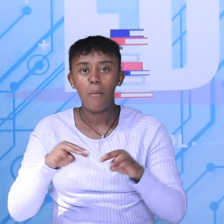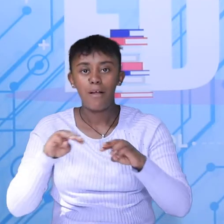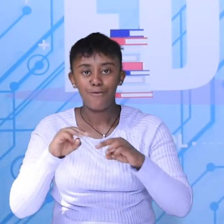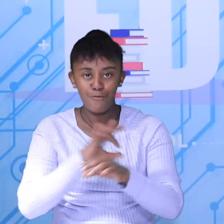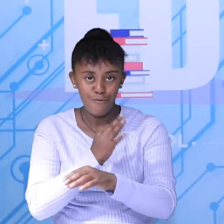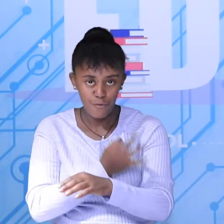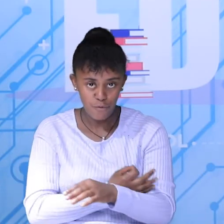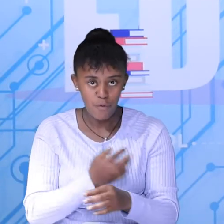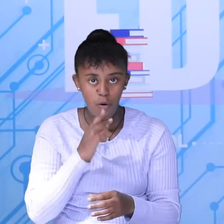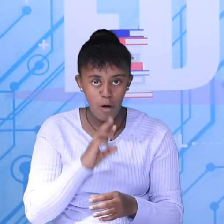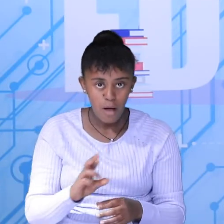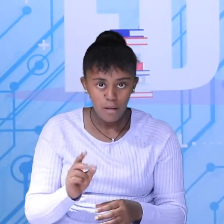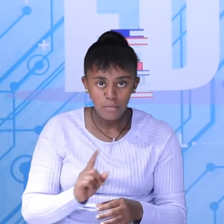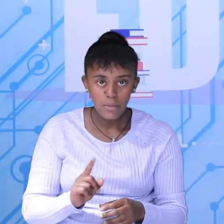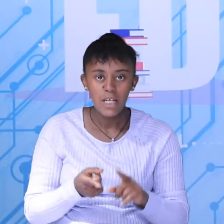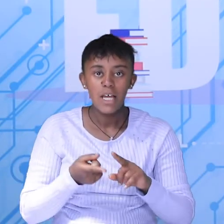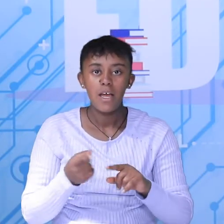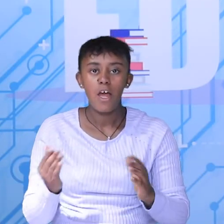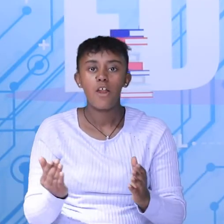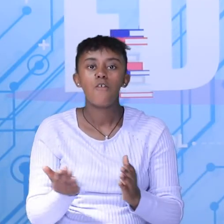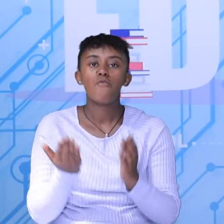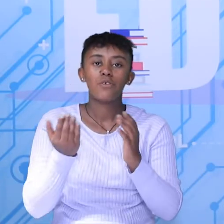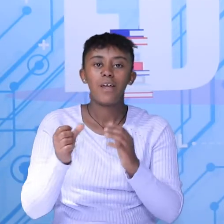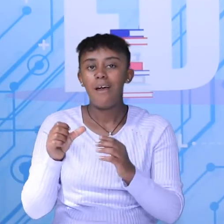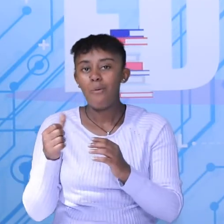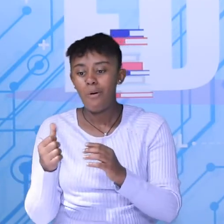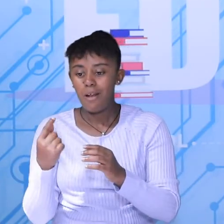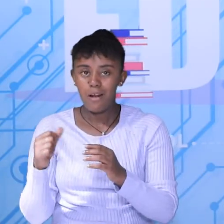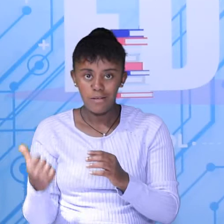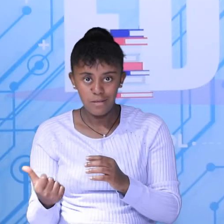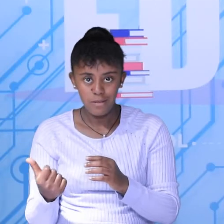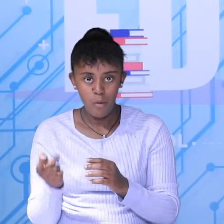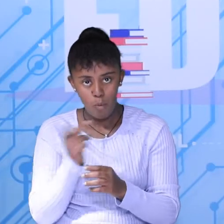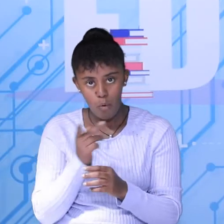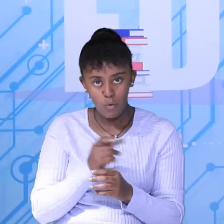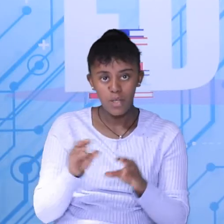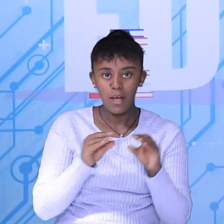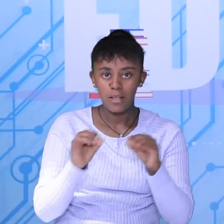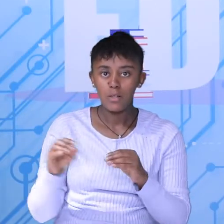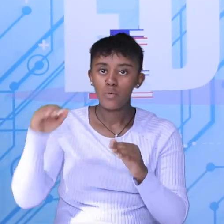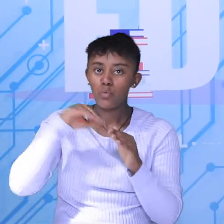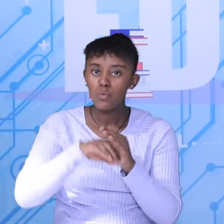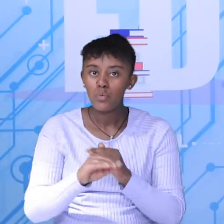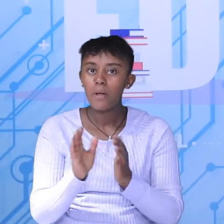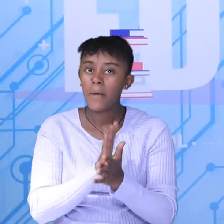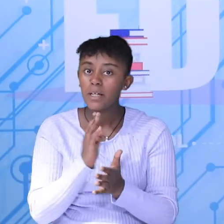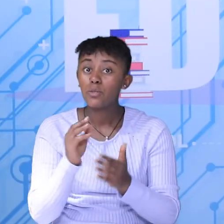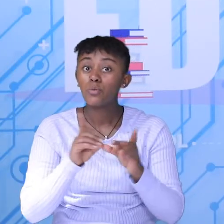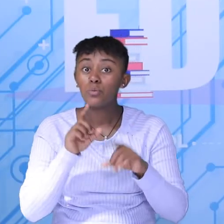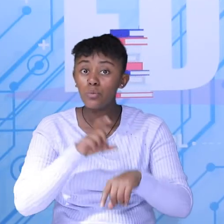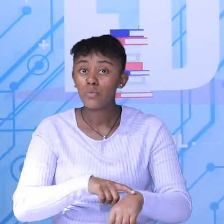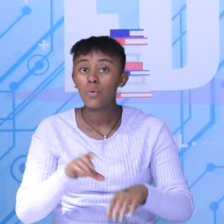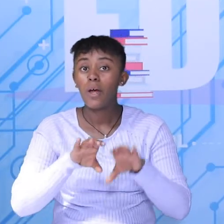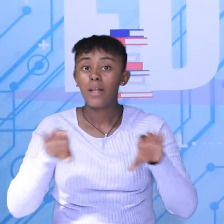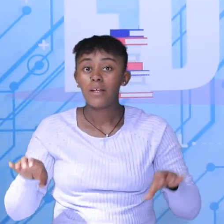force are reinforcing one another. The field lines, both the field lines are acting into the page. Due to current